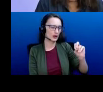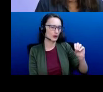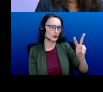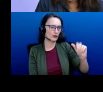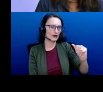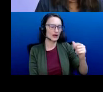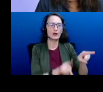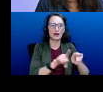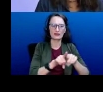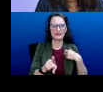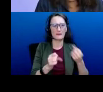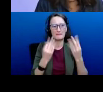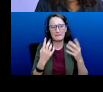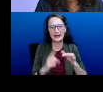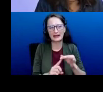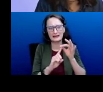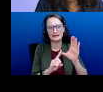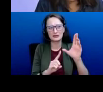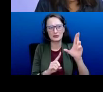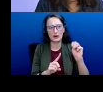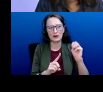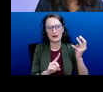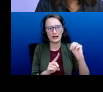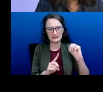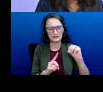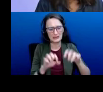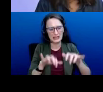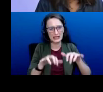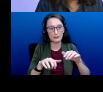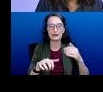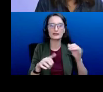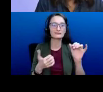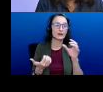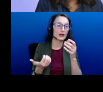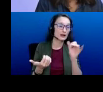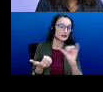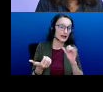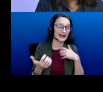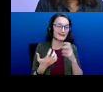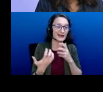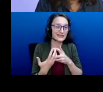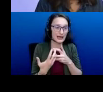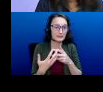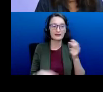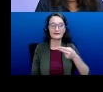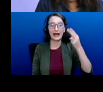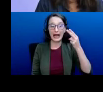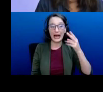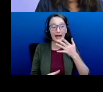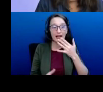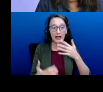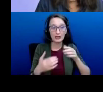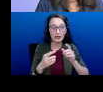ones out there. For instance, adaptive, high contrast, specialized, Braille